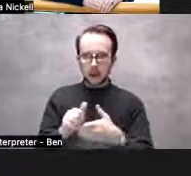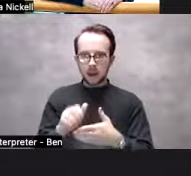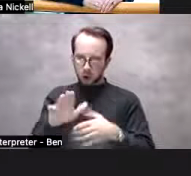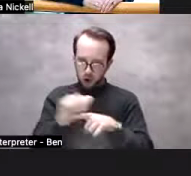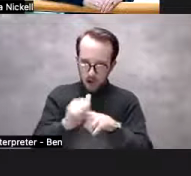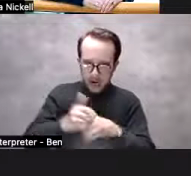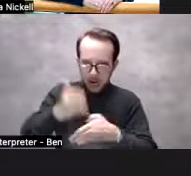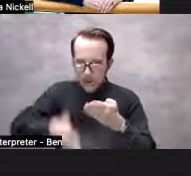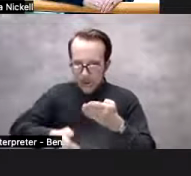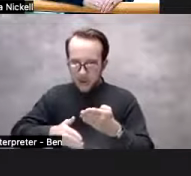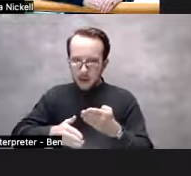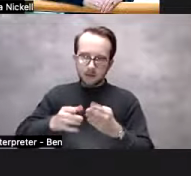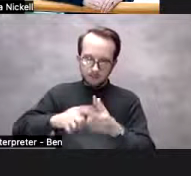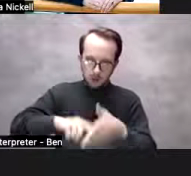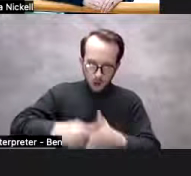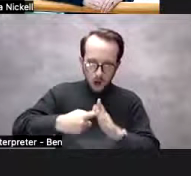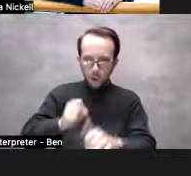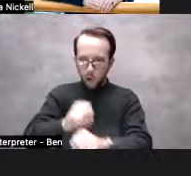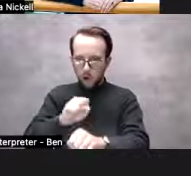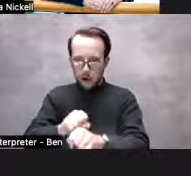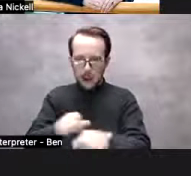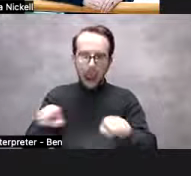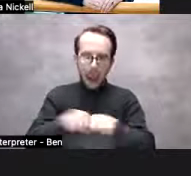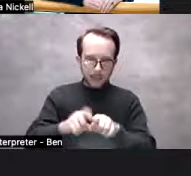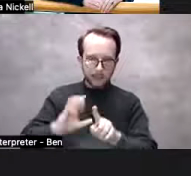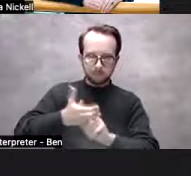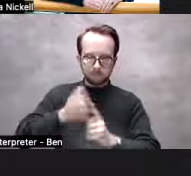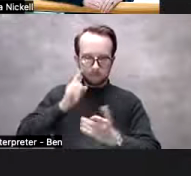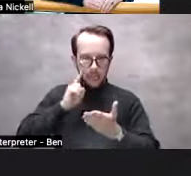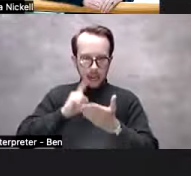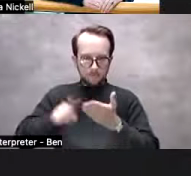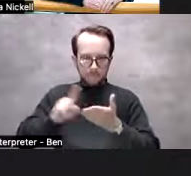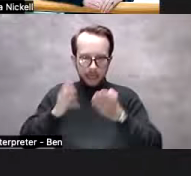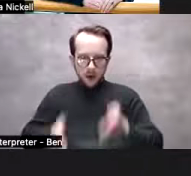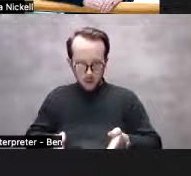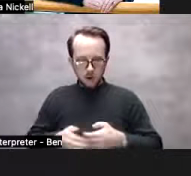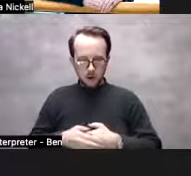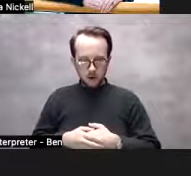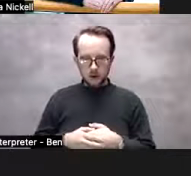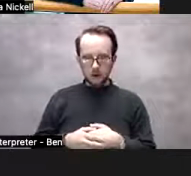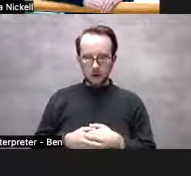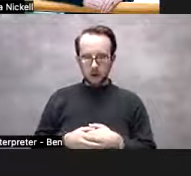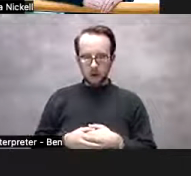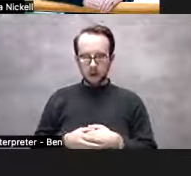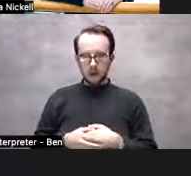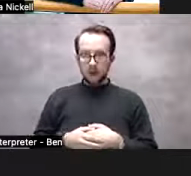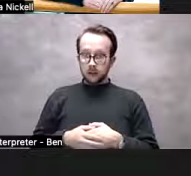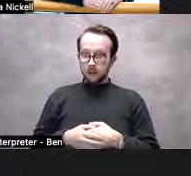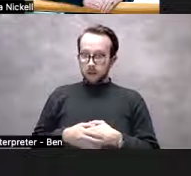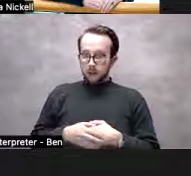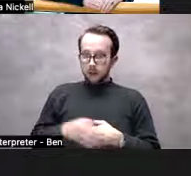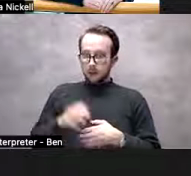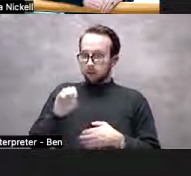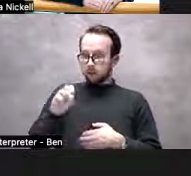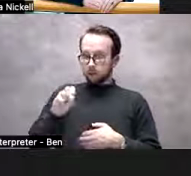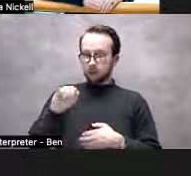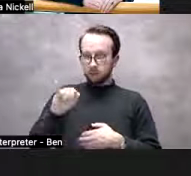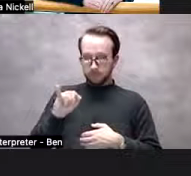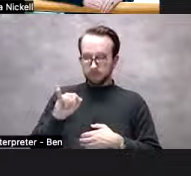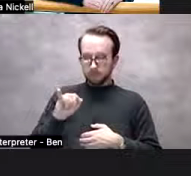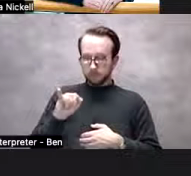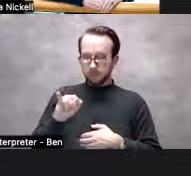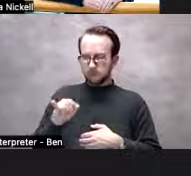and when you began as an investigator, okay? Now, an early stage investigator is defined as a